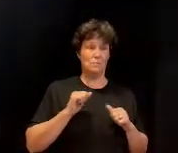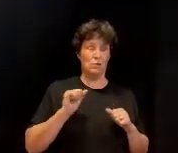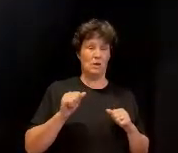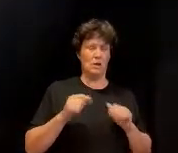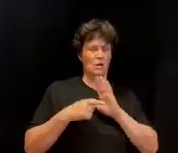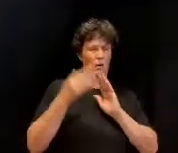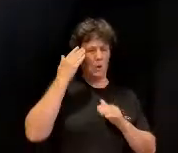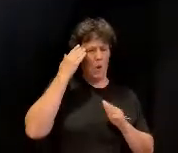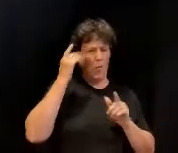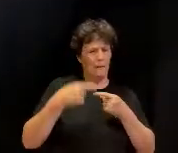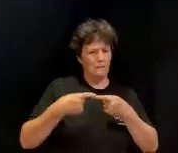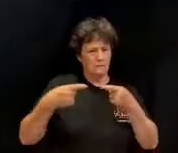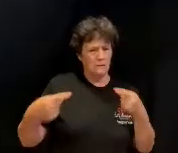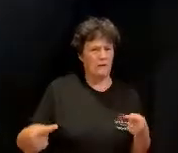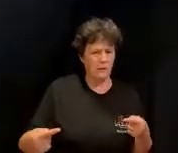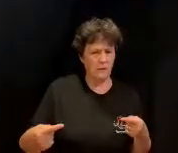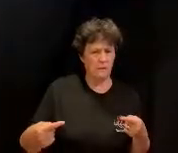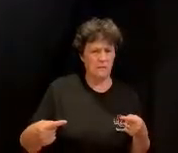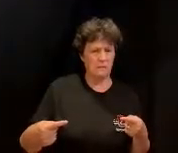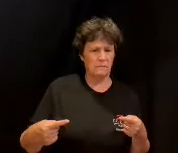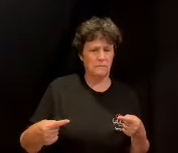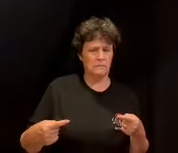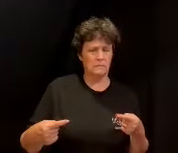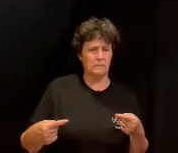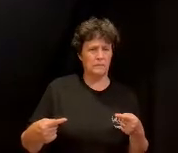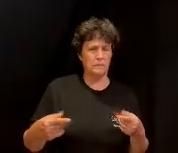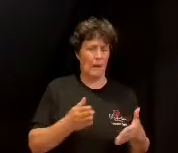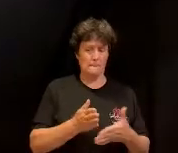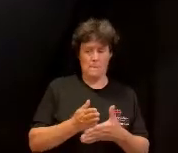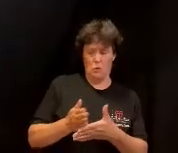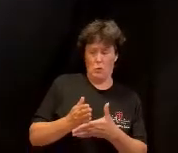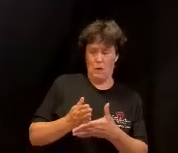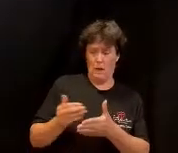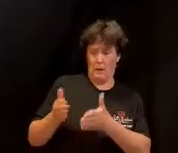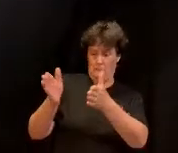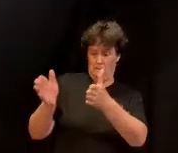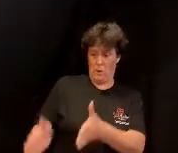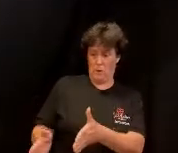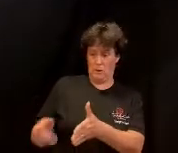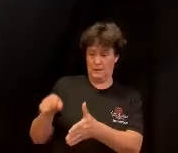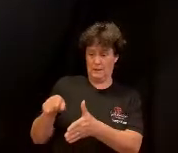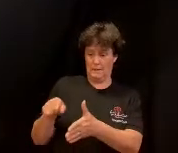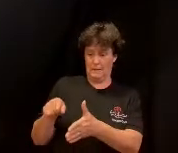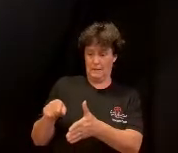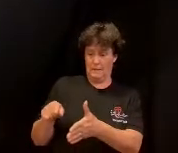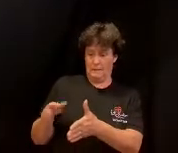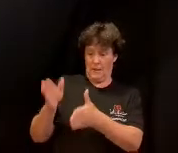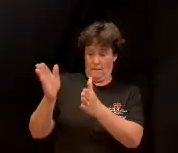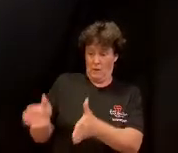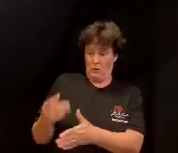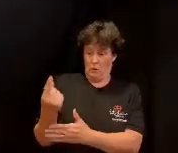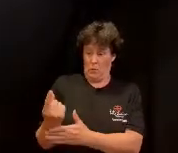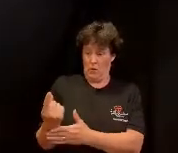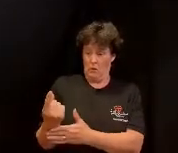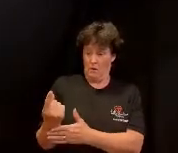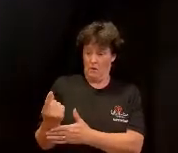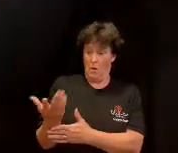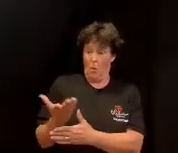differentiate. I can differentiate between the person. That's the tolerance, is I can differentiate you as a person and what you're